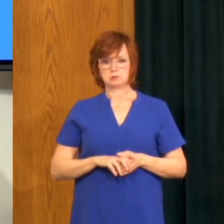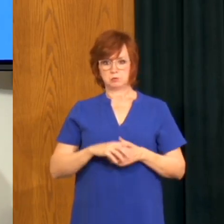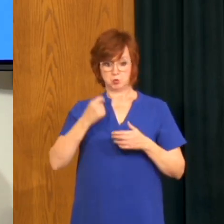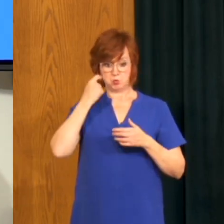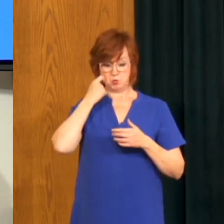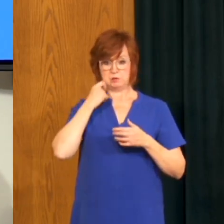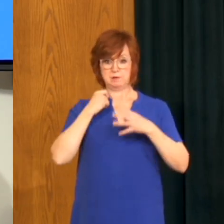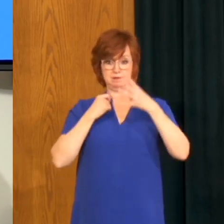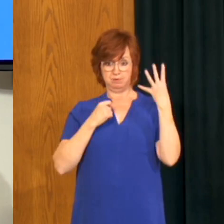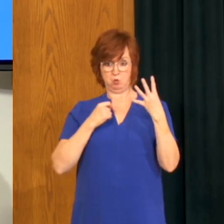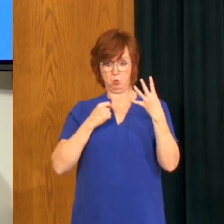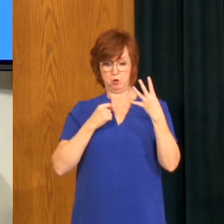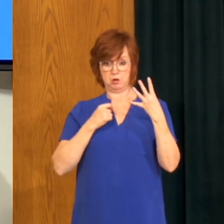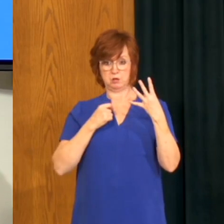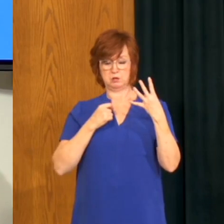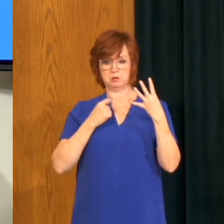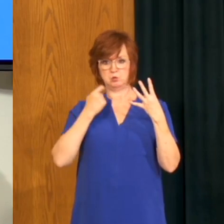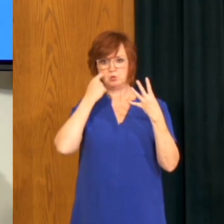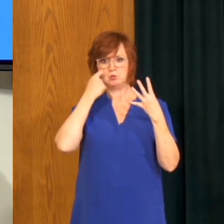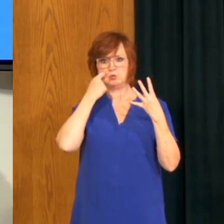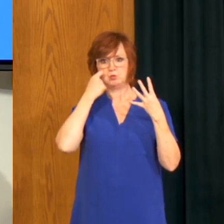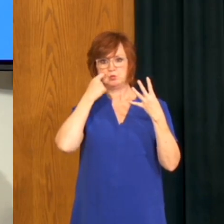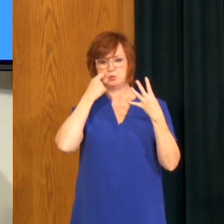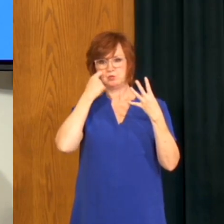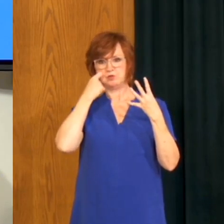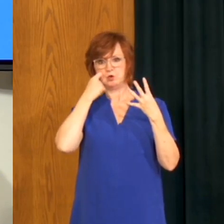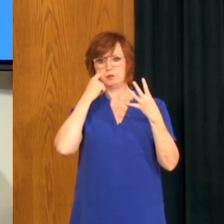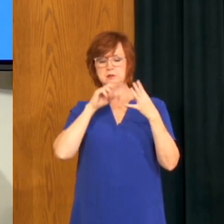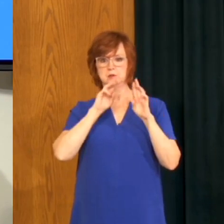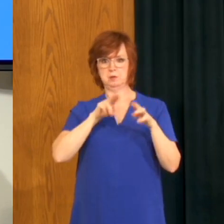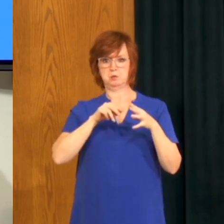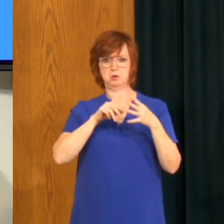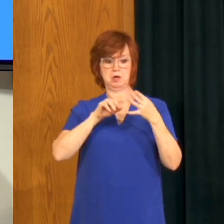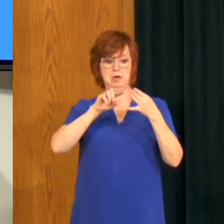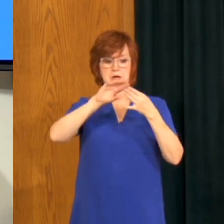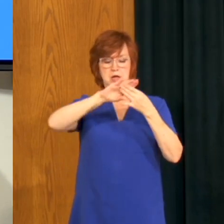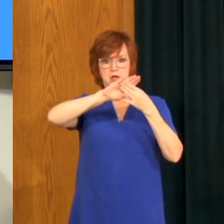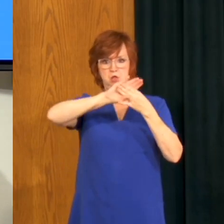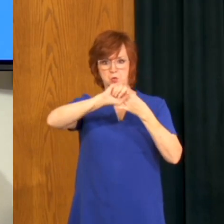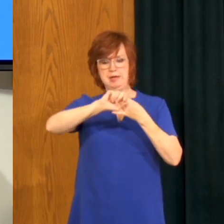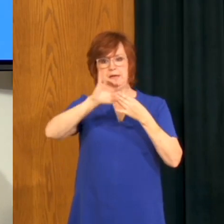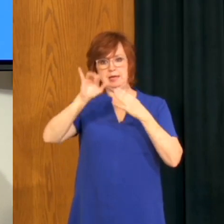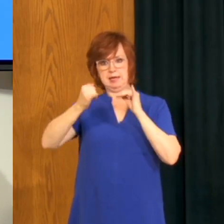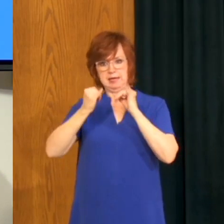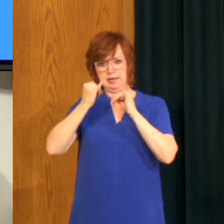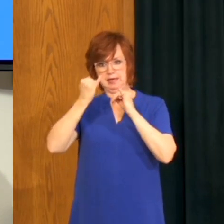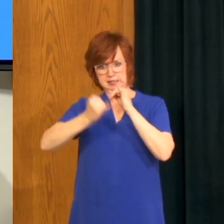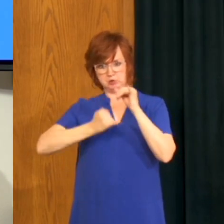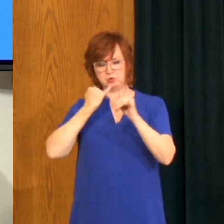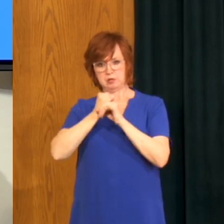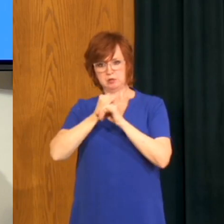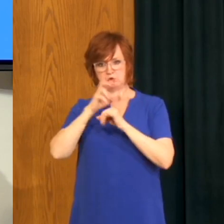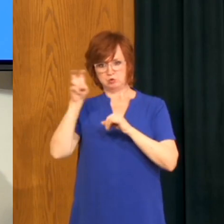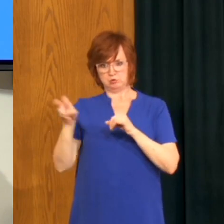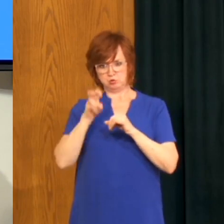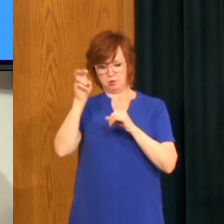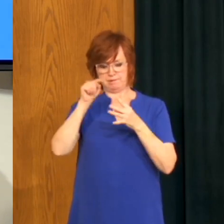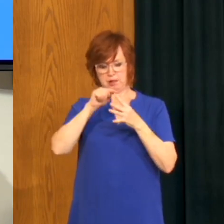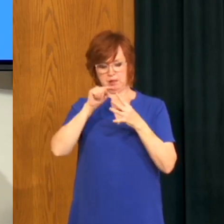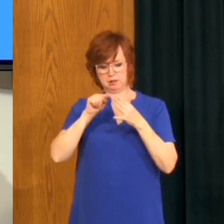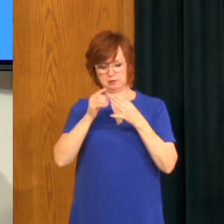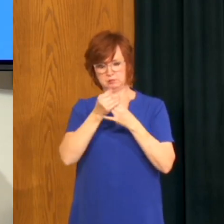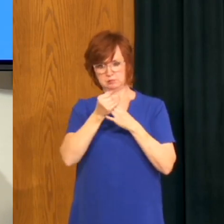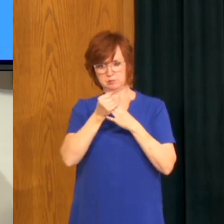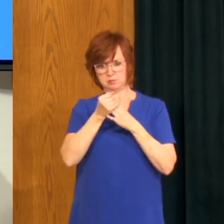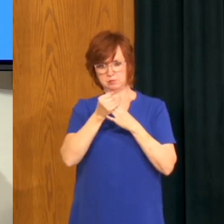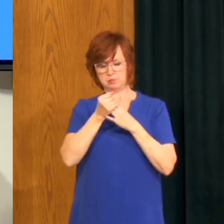3 were linked either directly or indirectly to international travel. So either someone who had traveled internationally or a close household contact. So individuals are